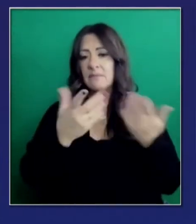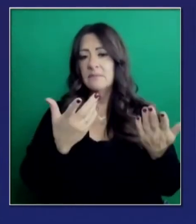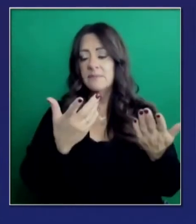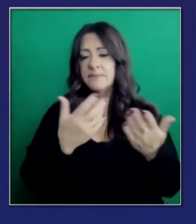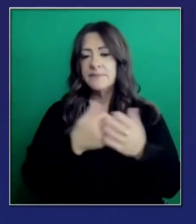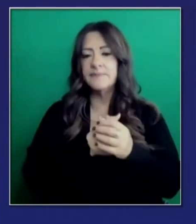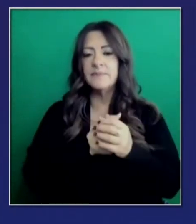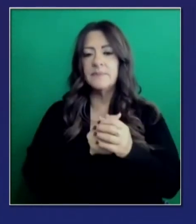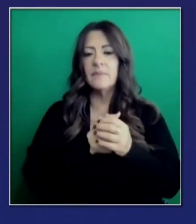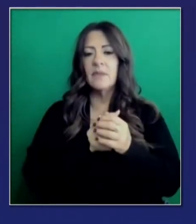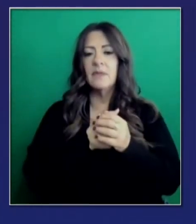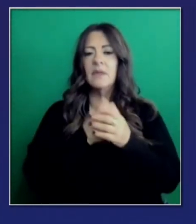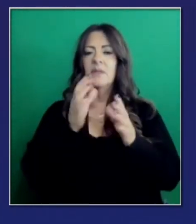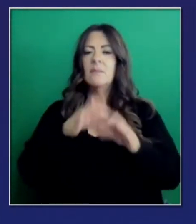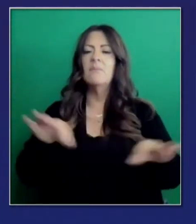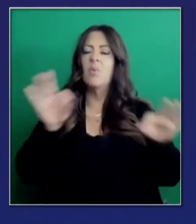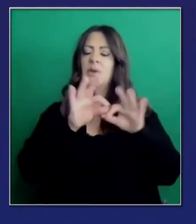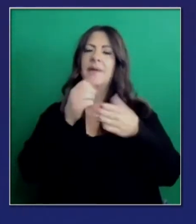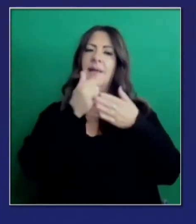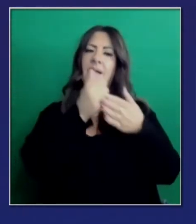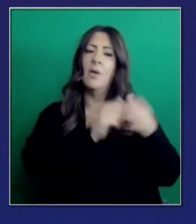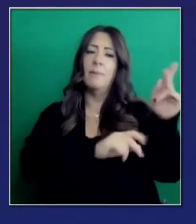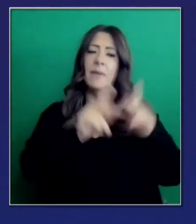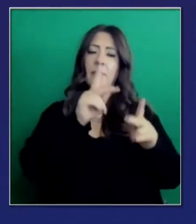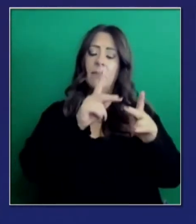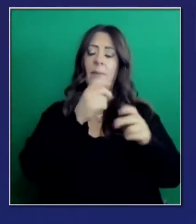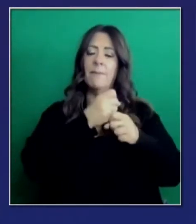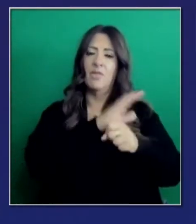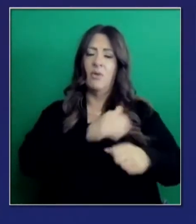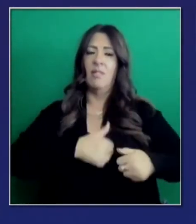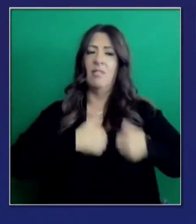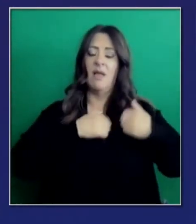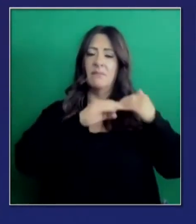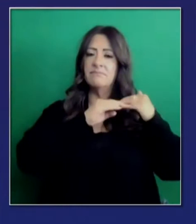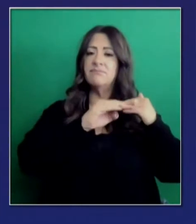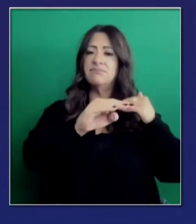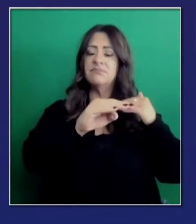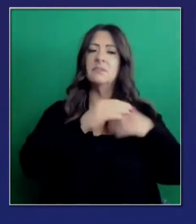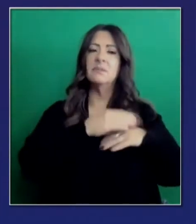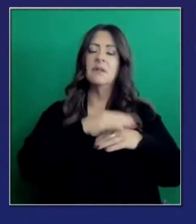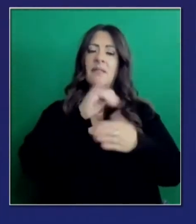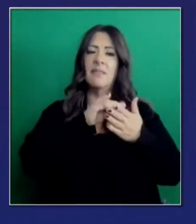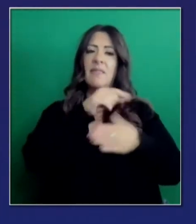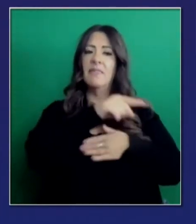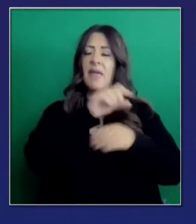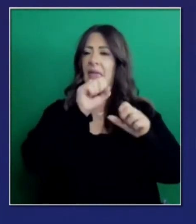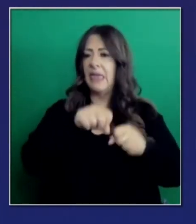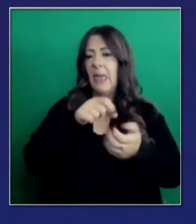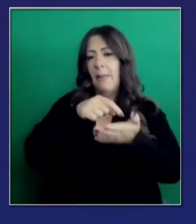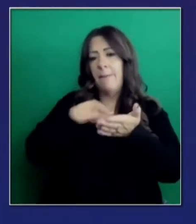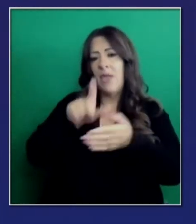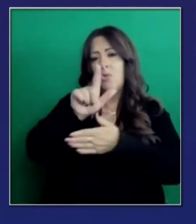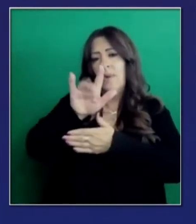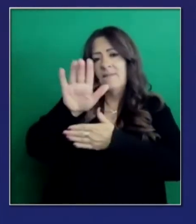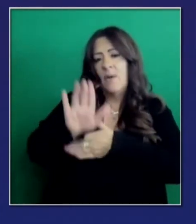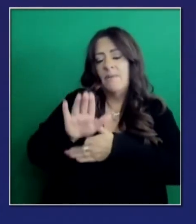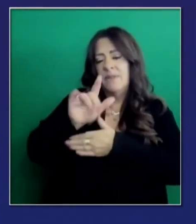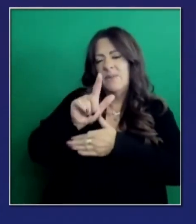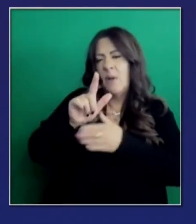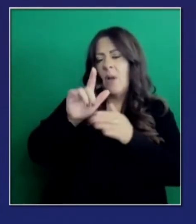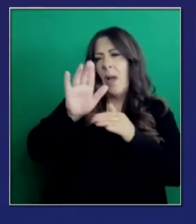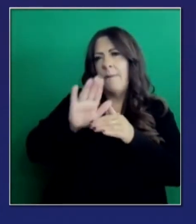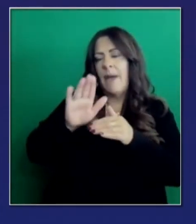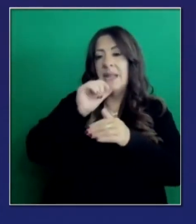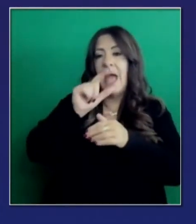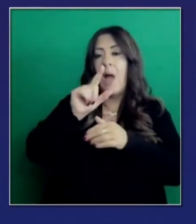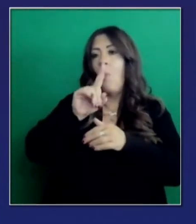a little more stable because they will continue on with their 25% payment, but with the benefit of those federal dollars. And by the